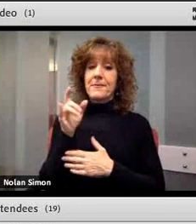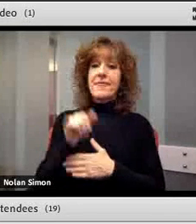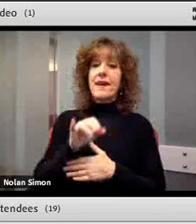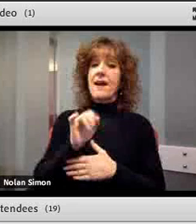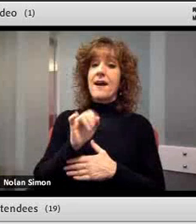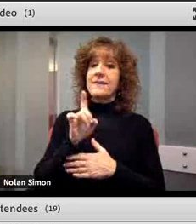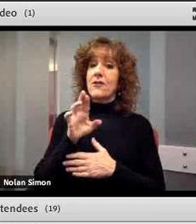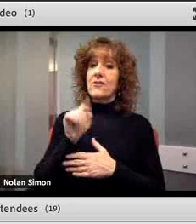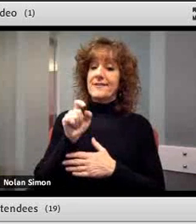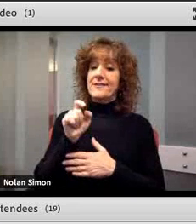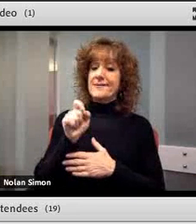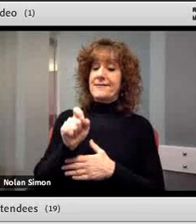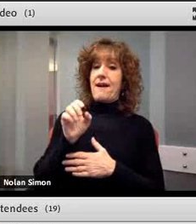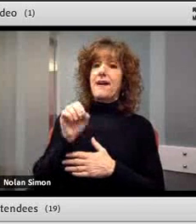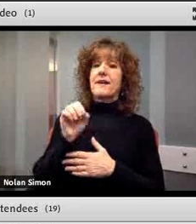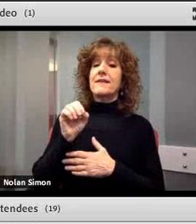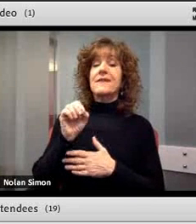idrt.com or